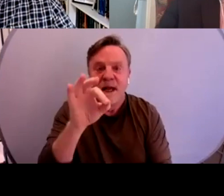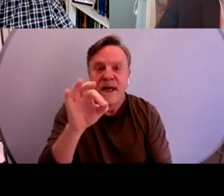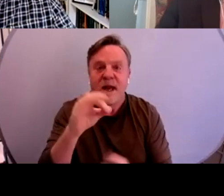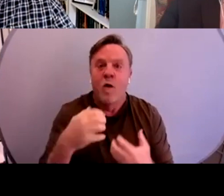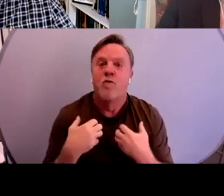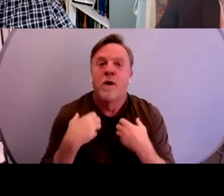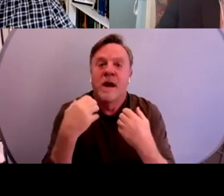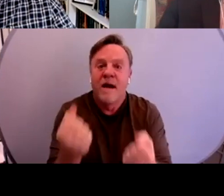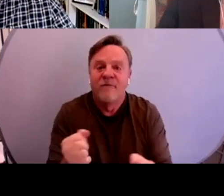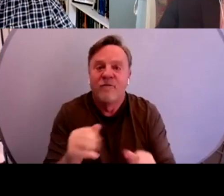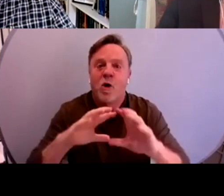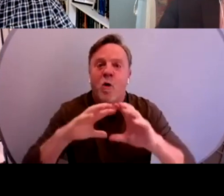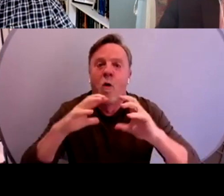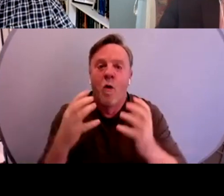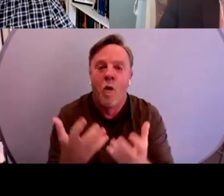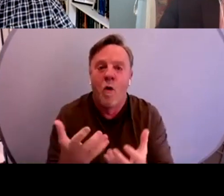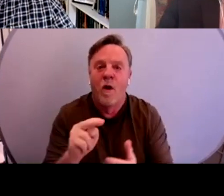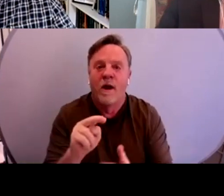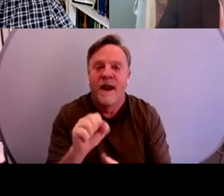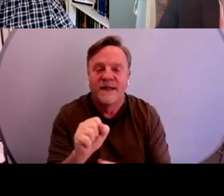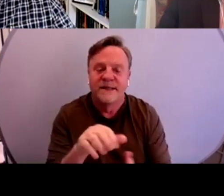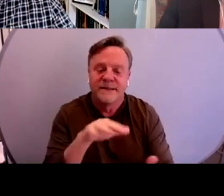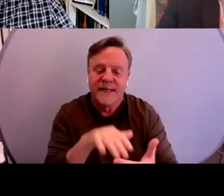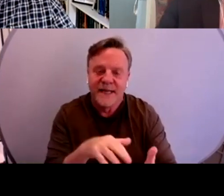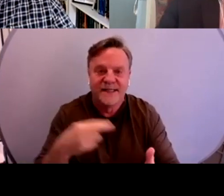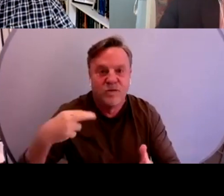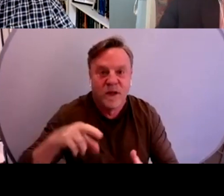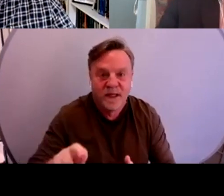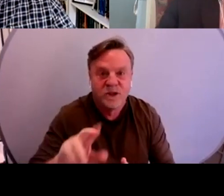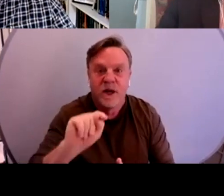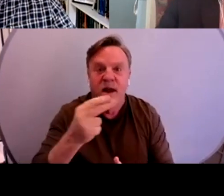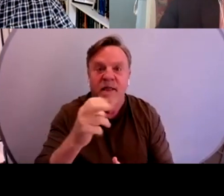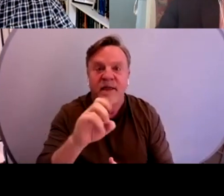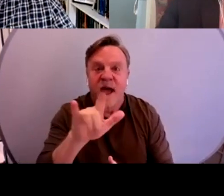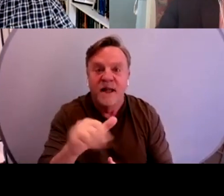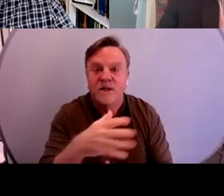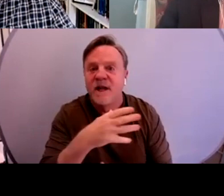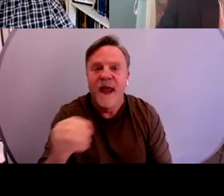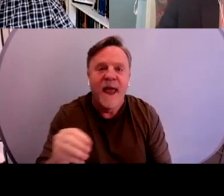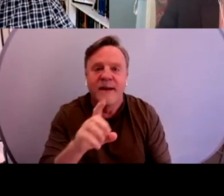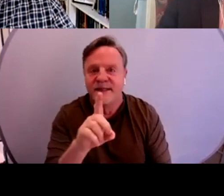Recovering Wholeness, Studies in Religion, Theology, and Disability.